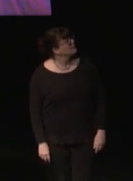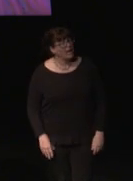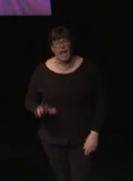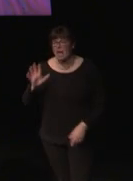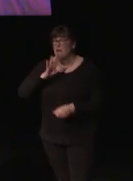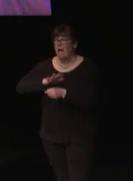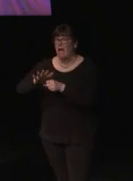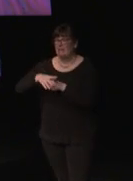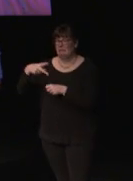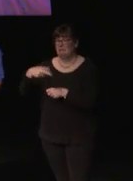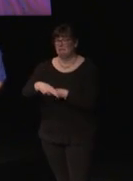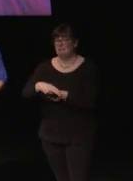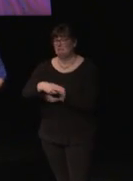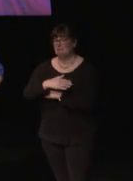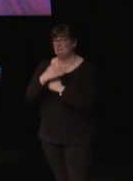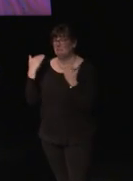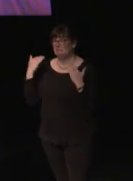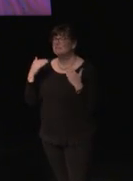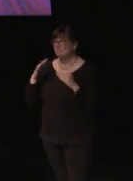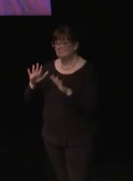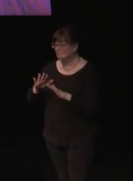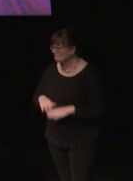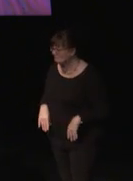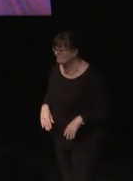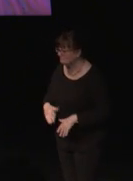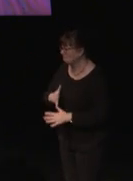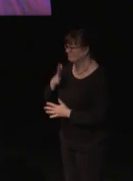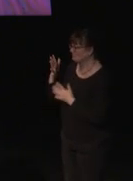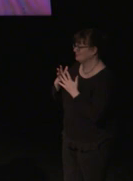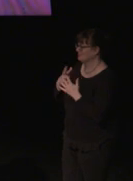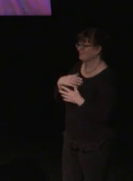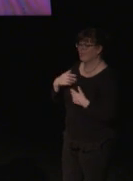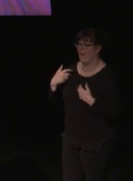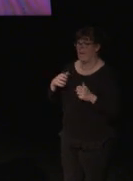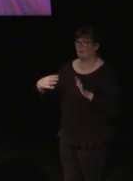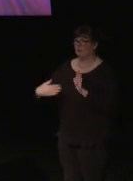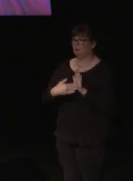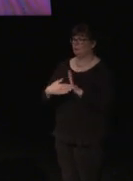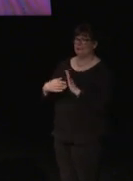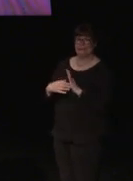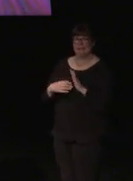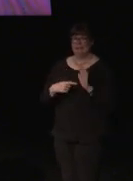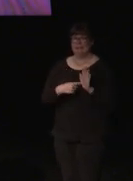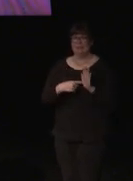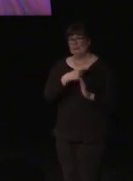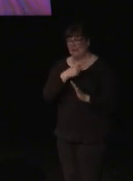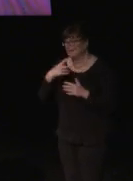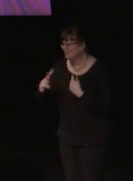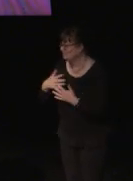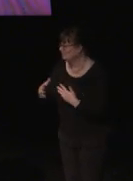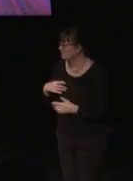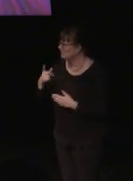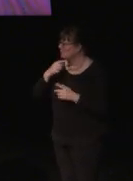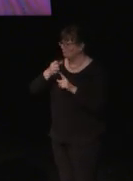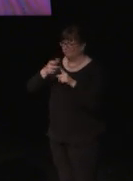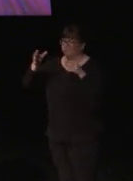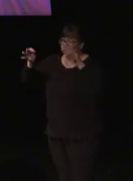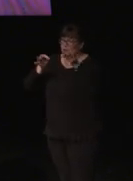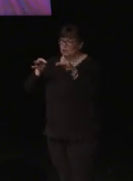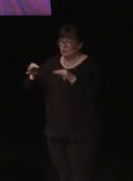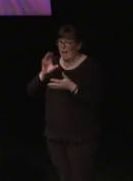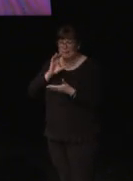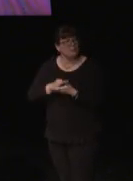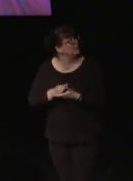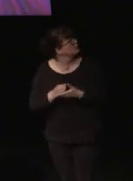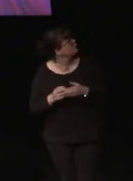I'm going to just cut that off because I don't want any of us to get sued. All right, I'm going to describe this picture. Oops, I'm going a